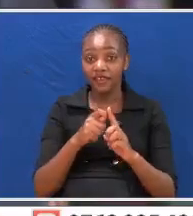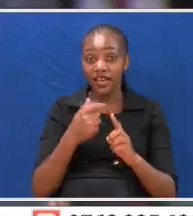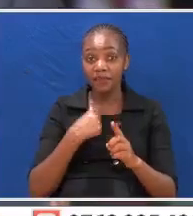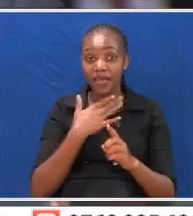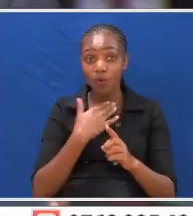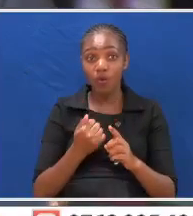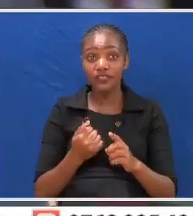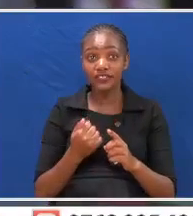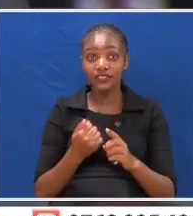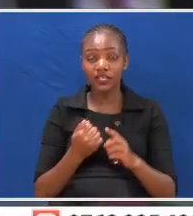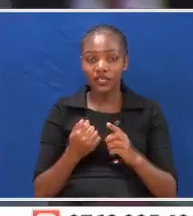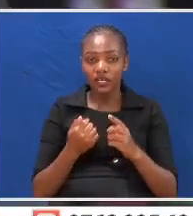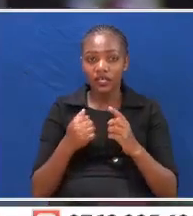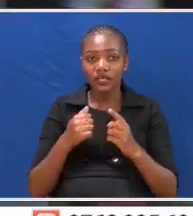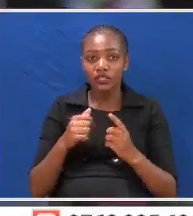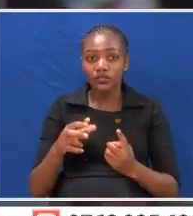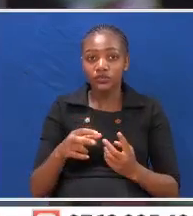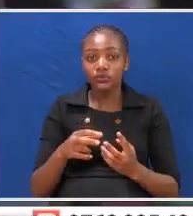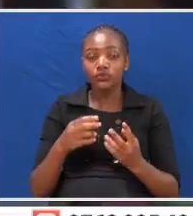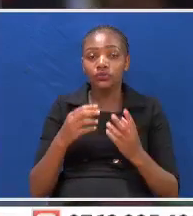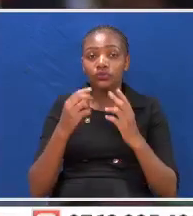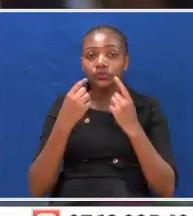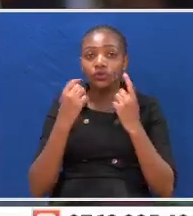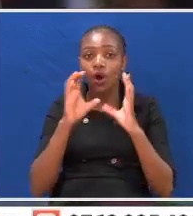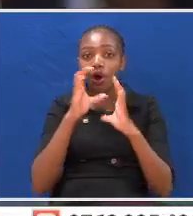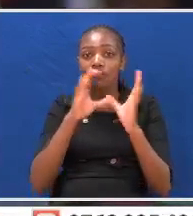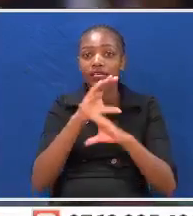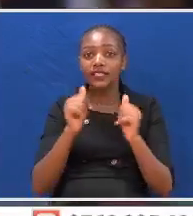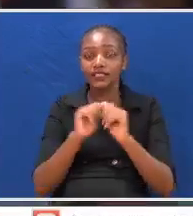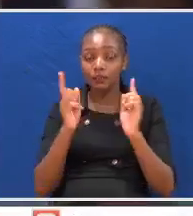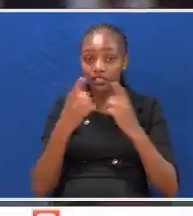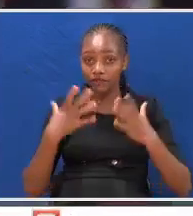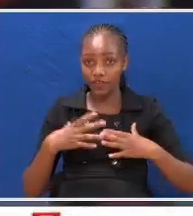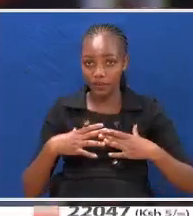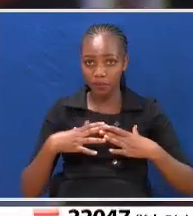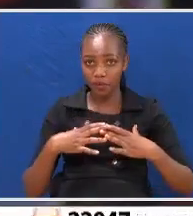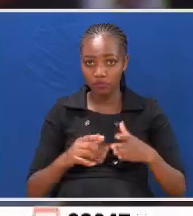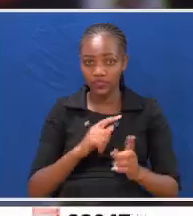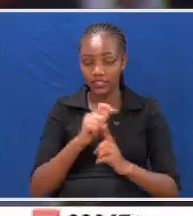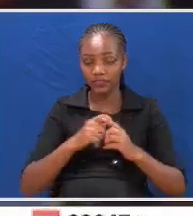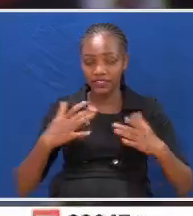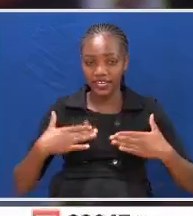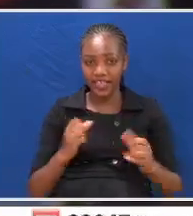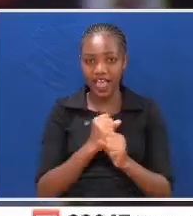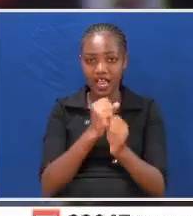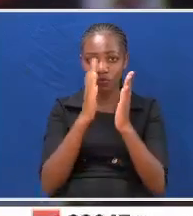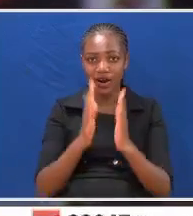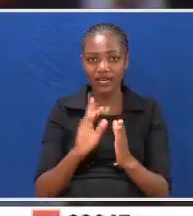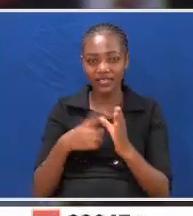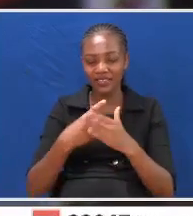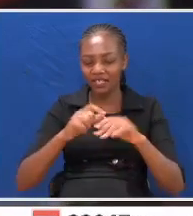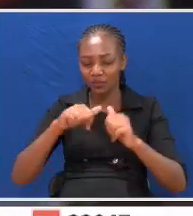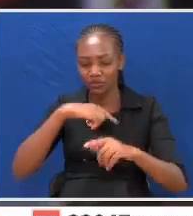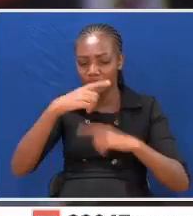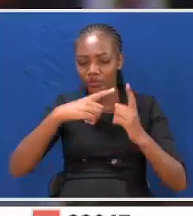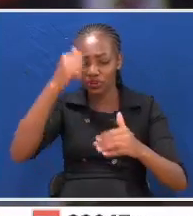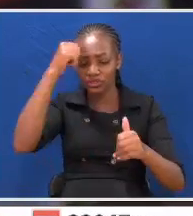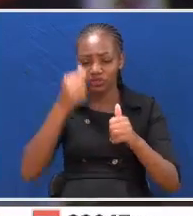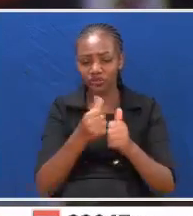want to give special mention to our departed health workers. Their memory will forever be engraved on our